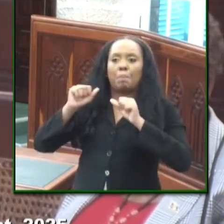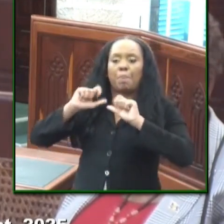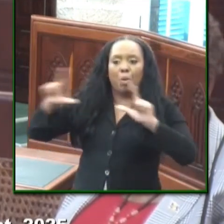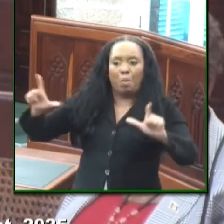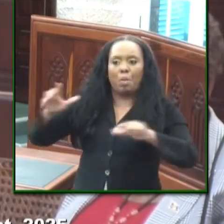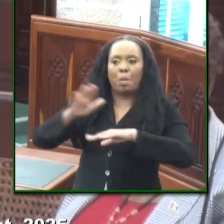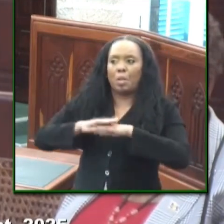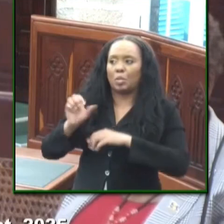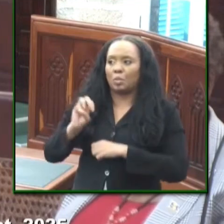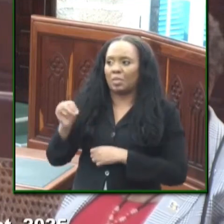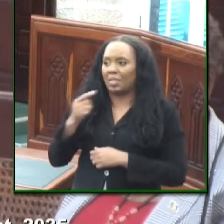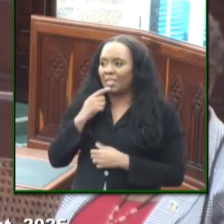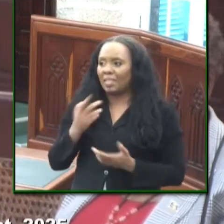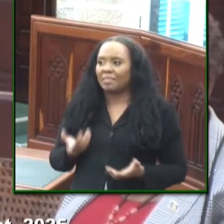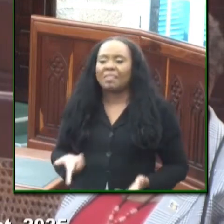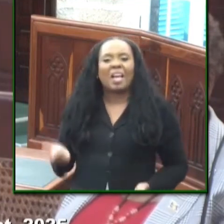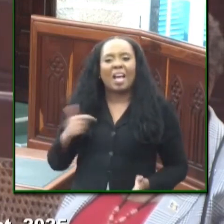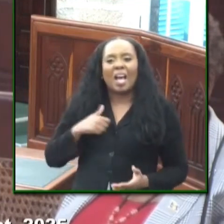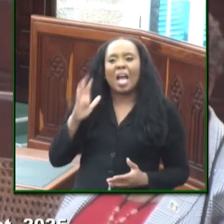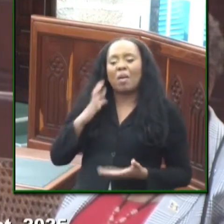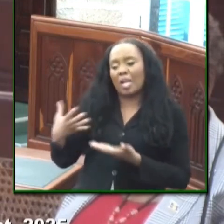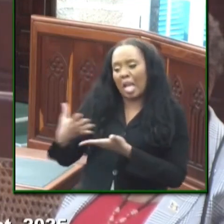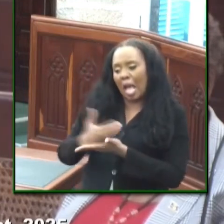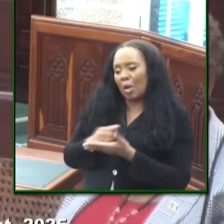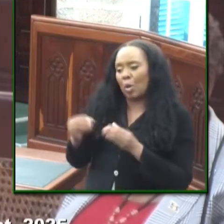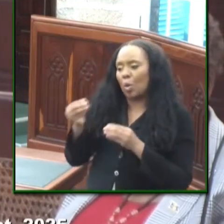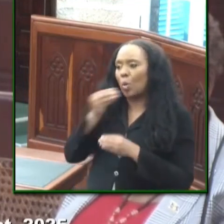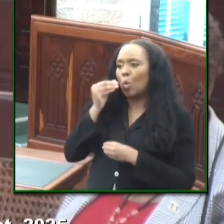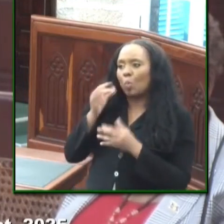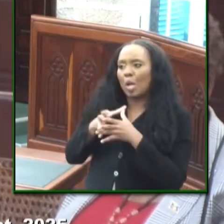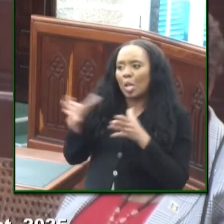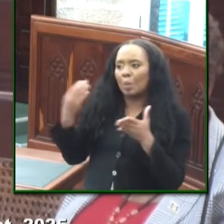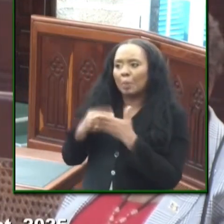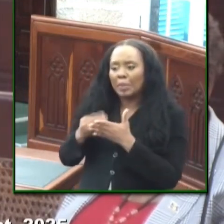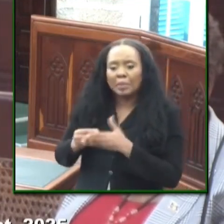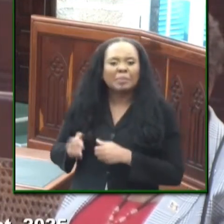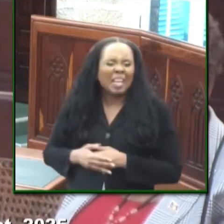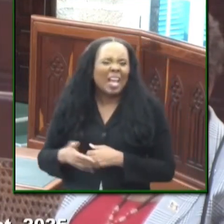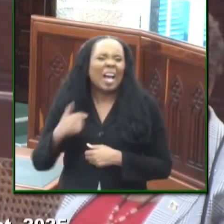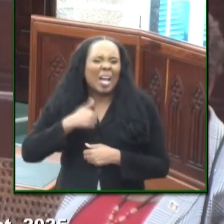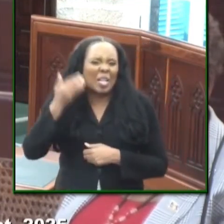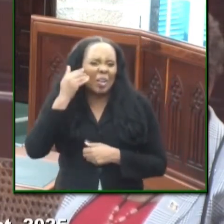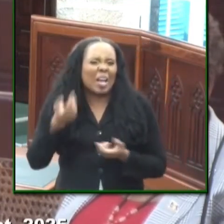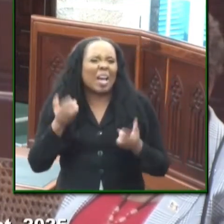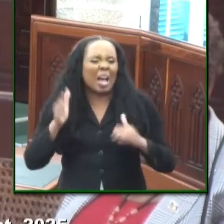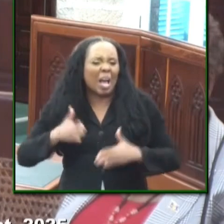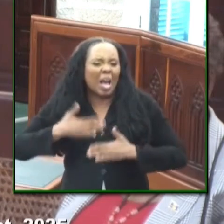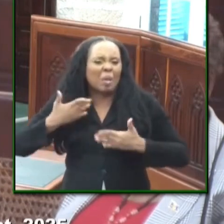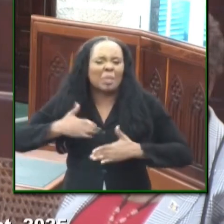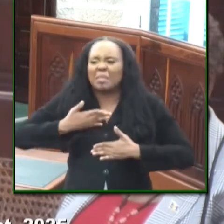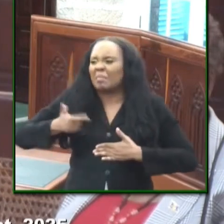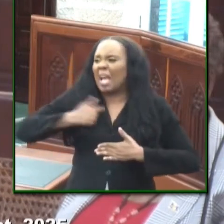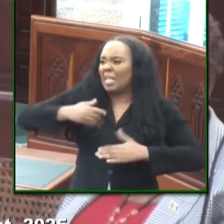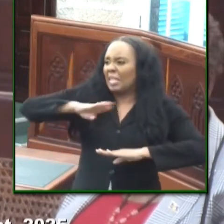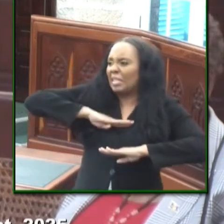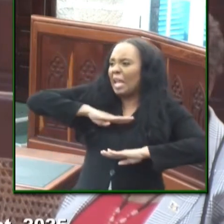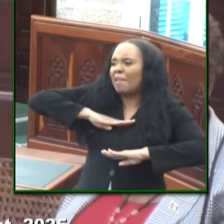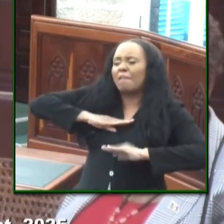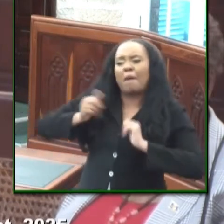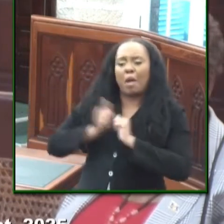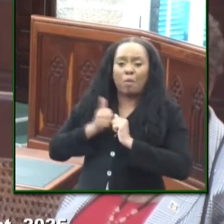know what, I carry home this much money. Or I am happy, I knew it was going to come. I am happy and satisfied with how it played